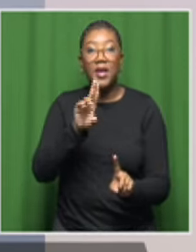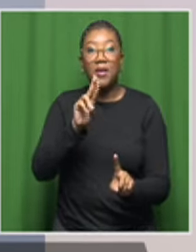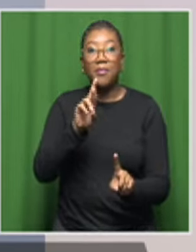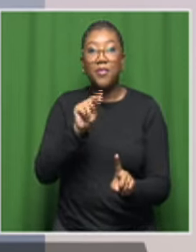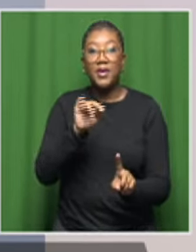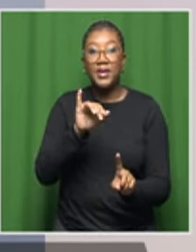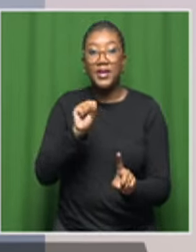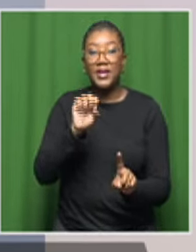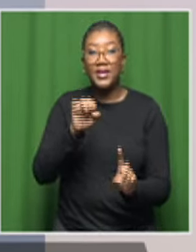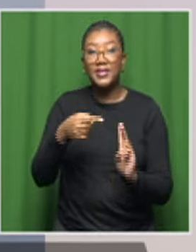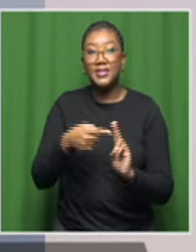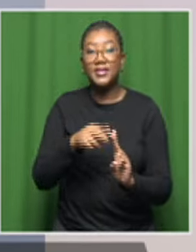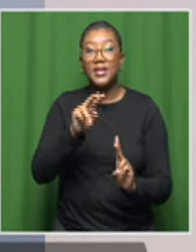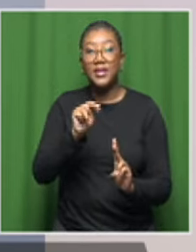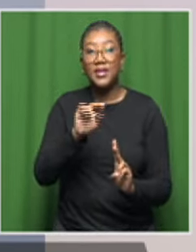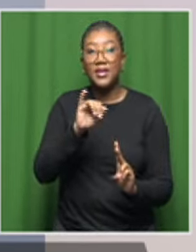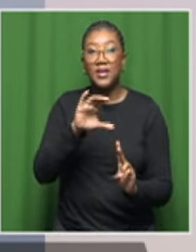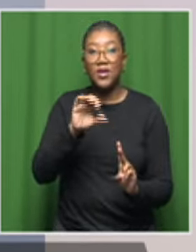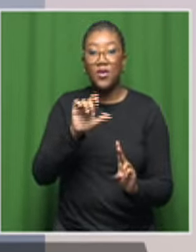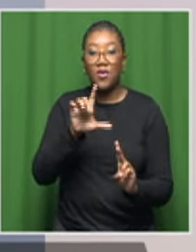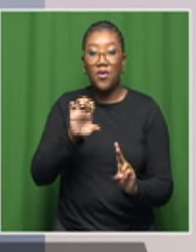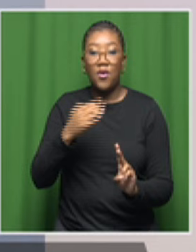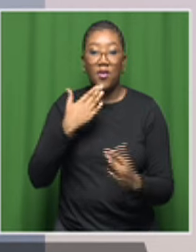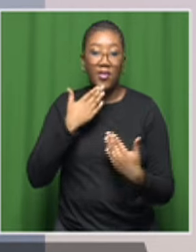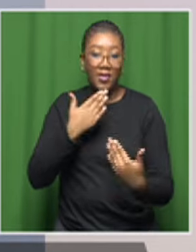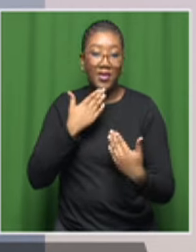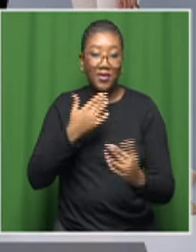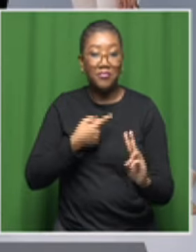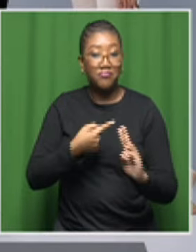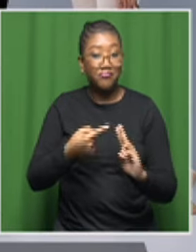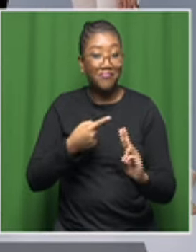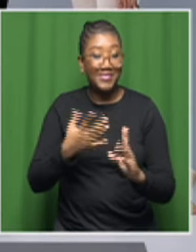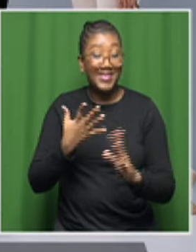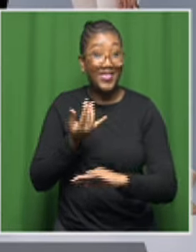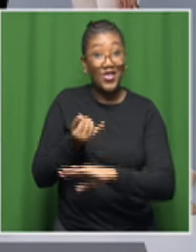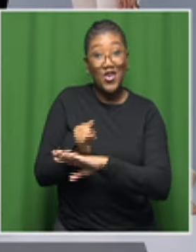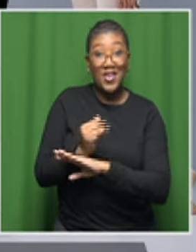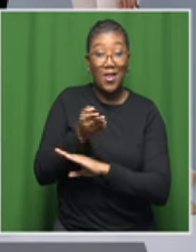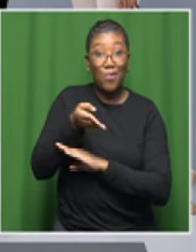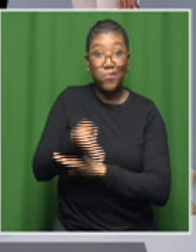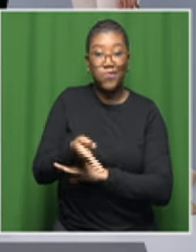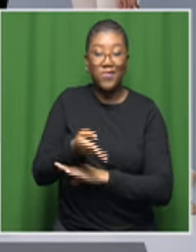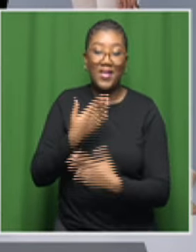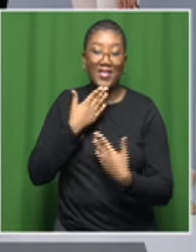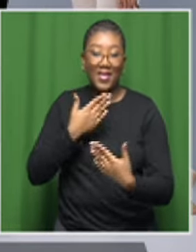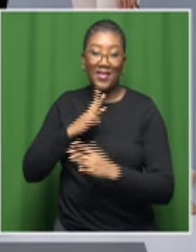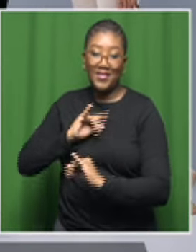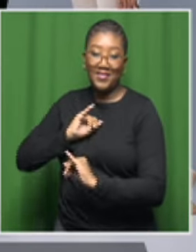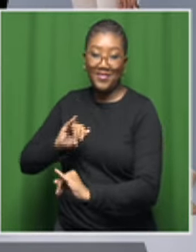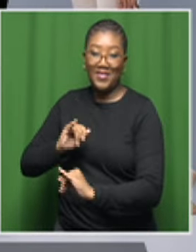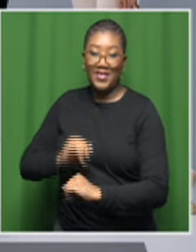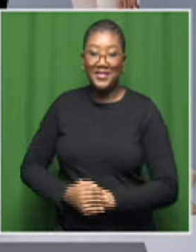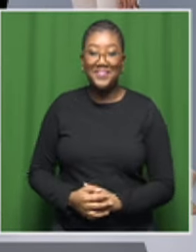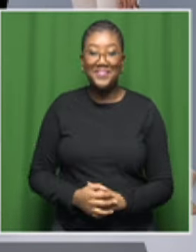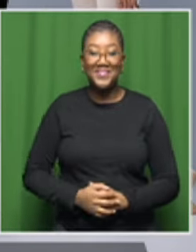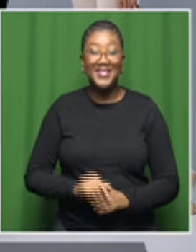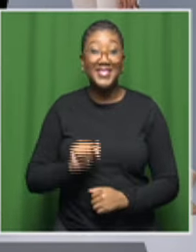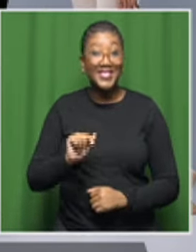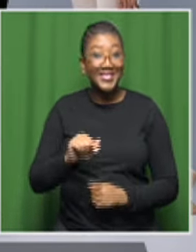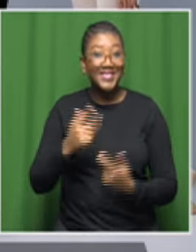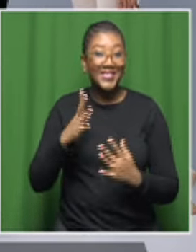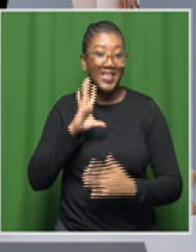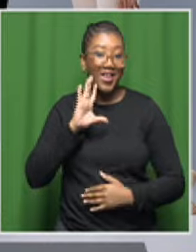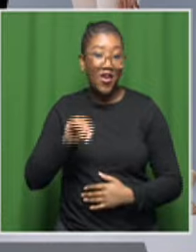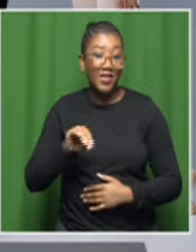and Nicole. Good morning to the both of you, and thank you for joining us bright and early. Thank you for having us. Yes. So I was asking you about the terms. I remember